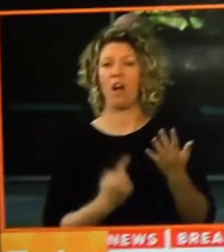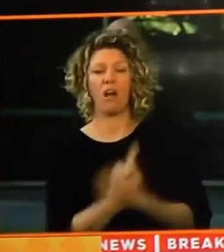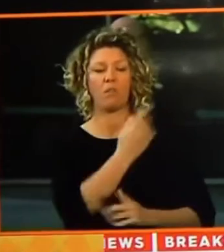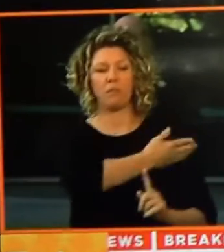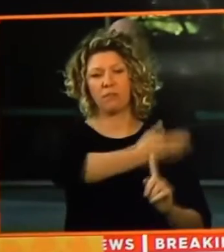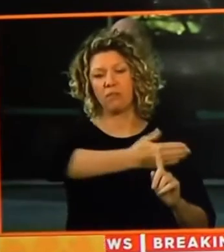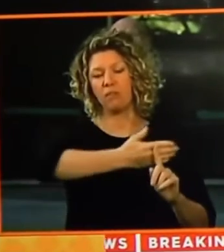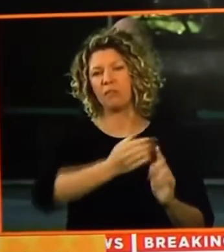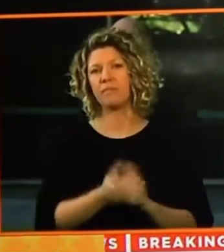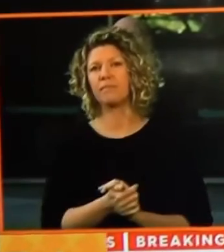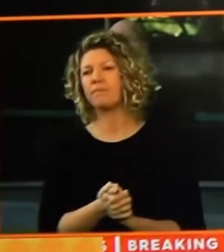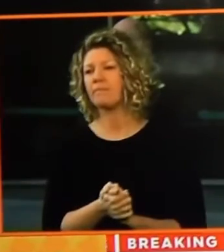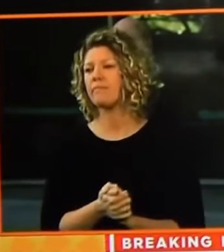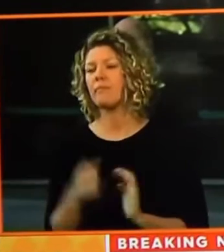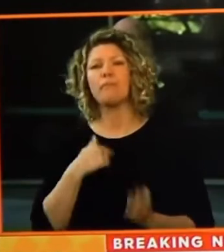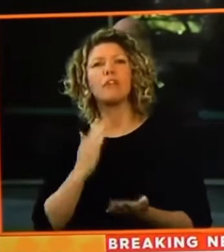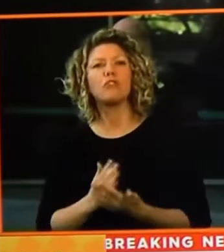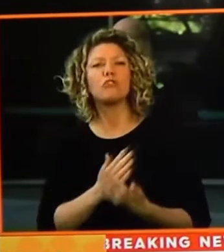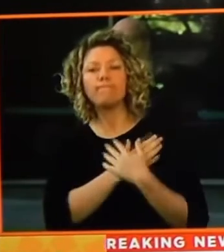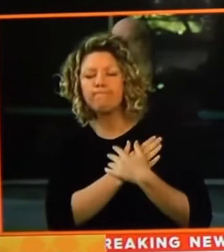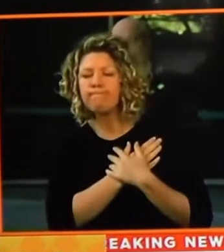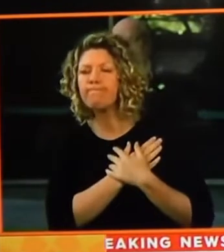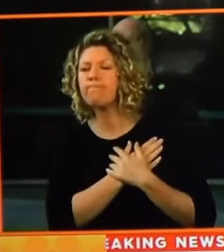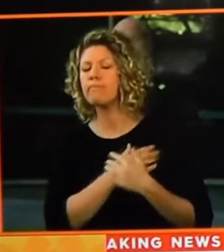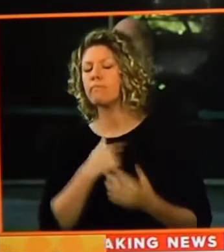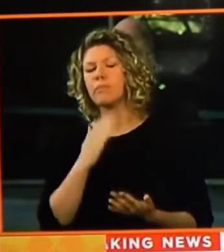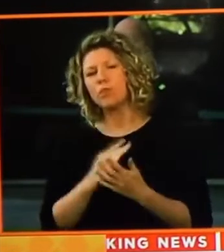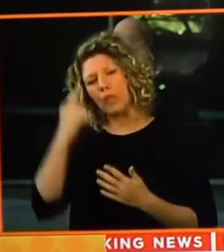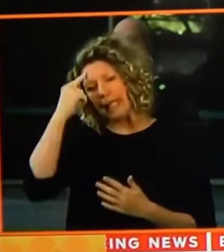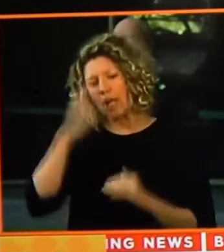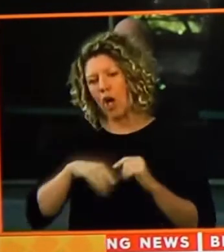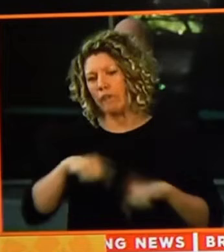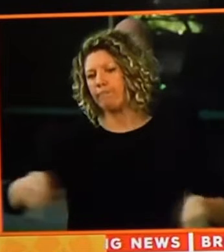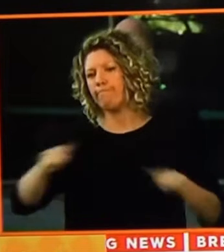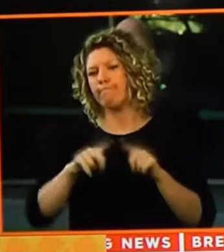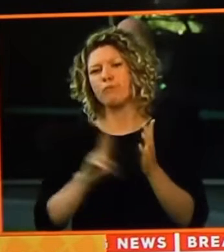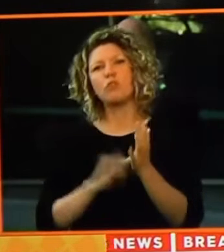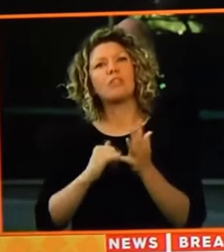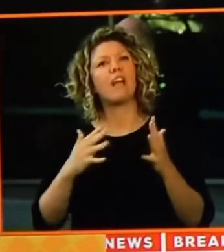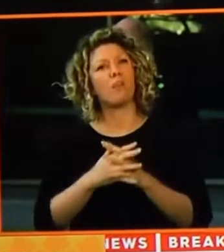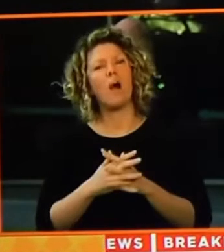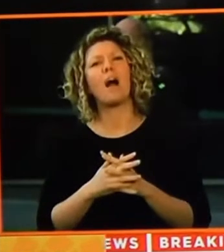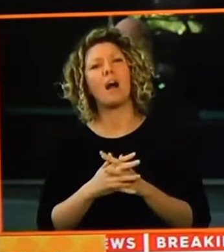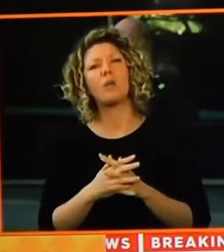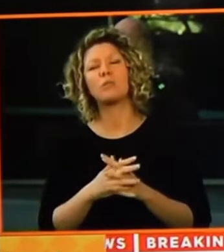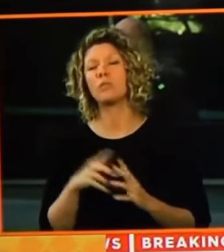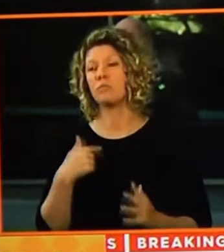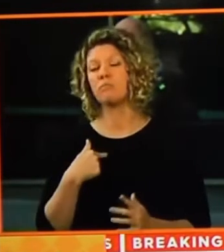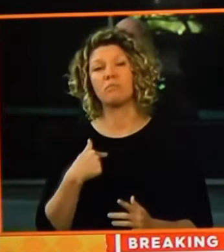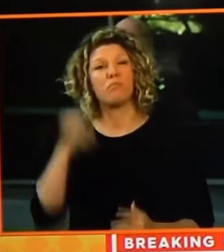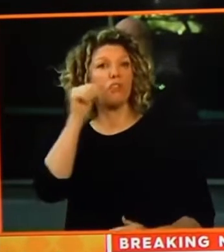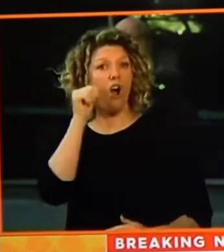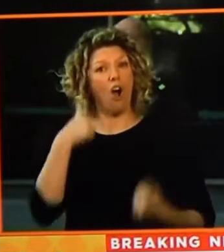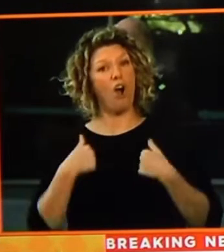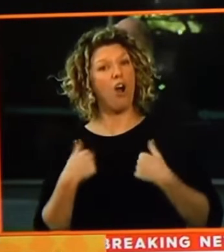years. I very much care about and am concerned for the people of New South Wales. I have been for a long time, and there is no doubt